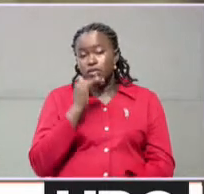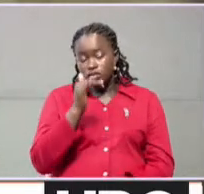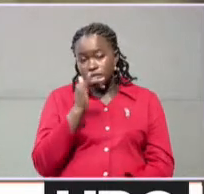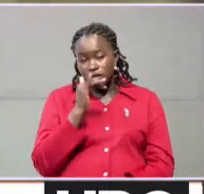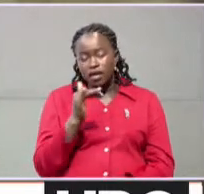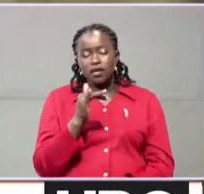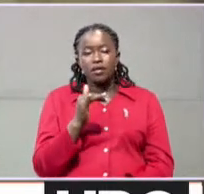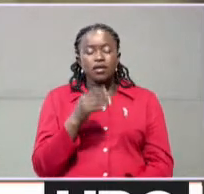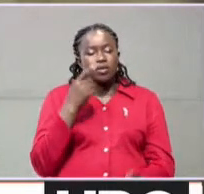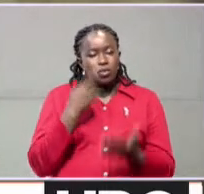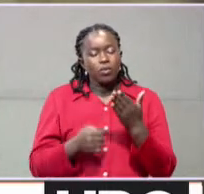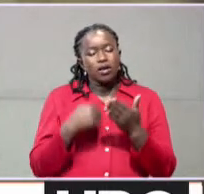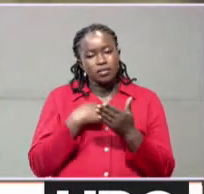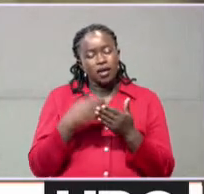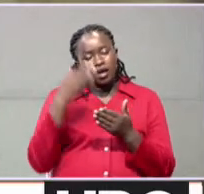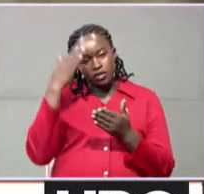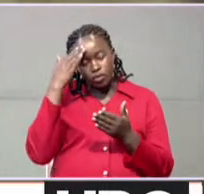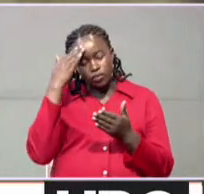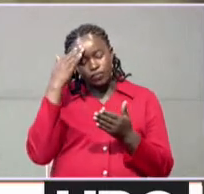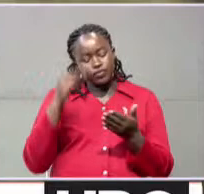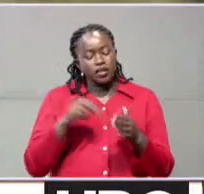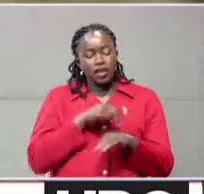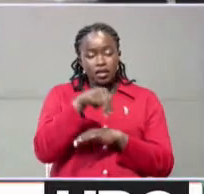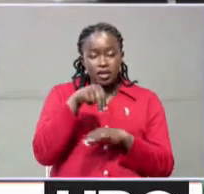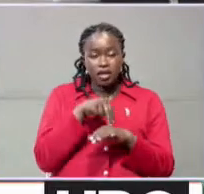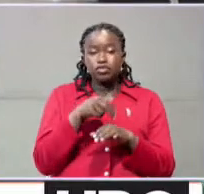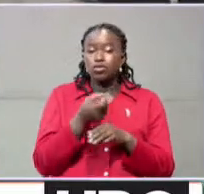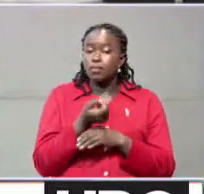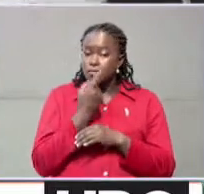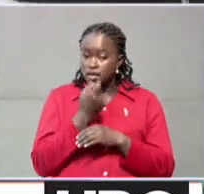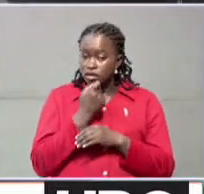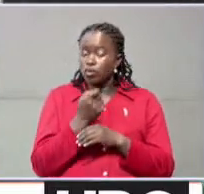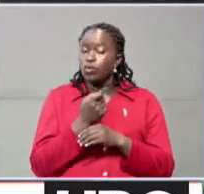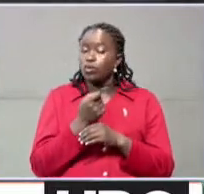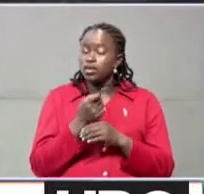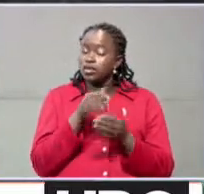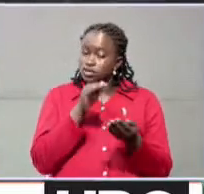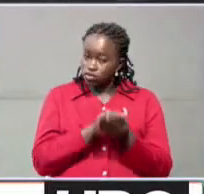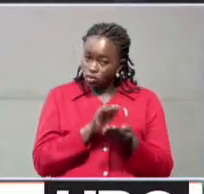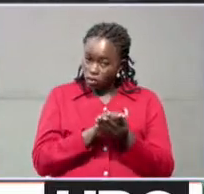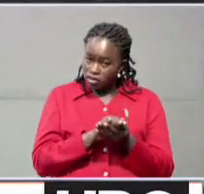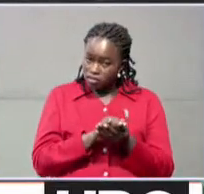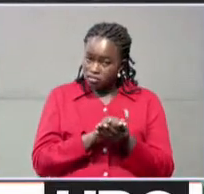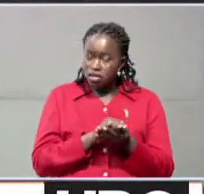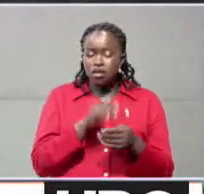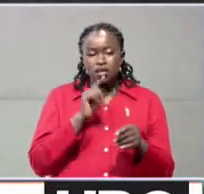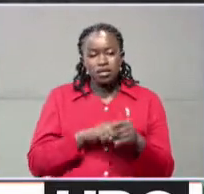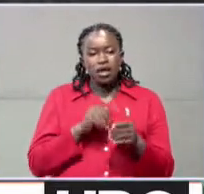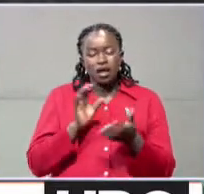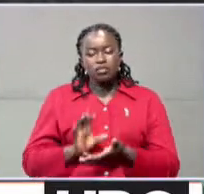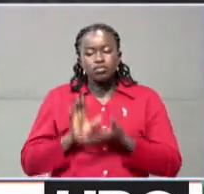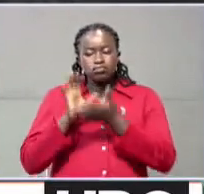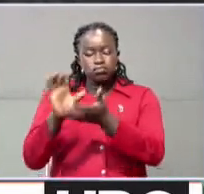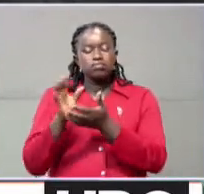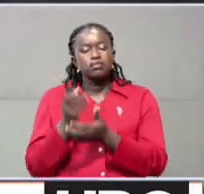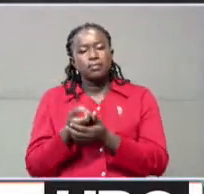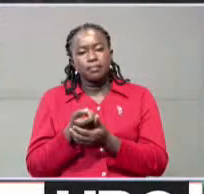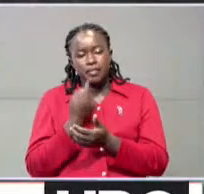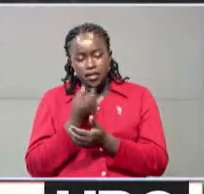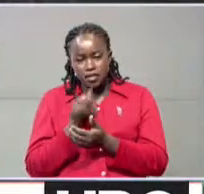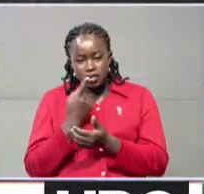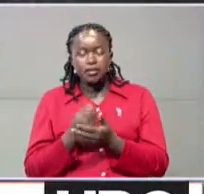what i know is that national medical stores when they deliver assortments of medicines